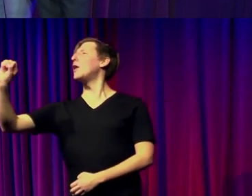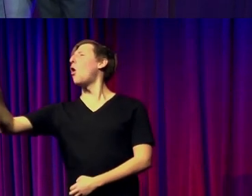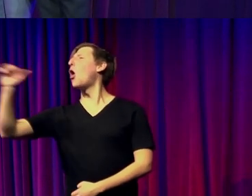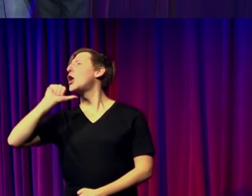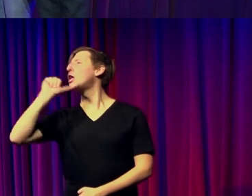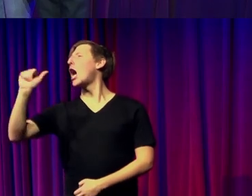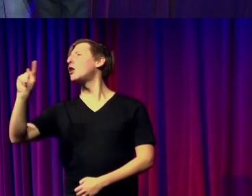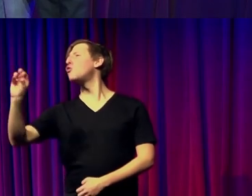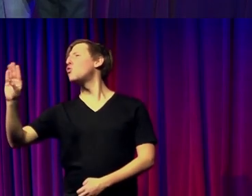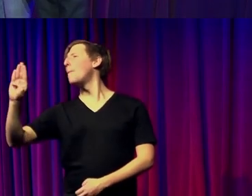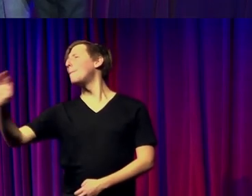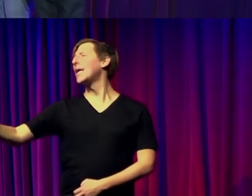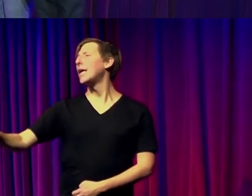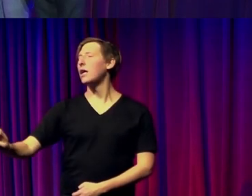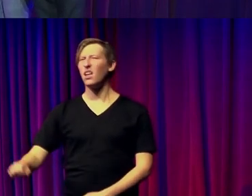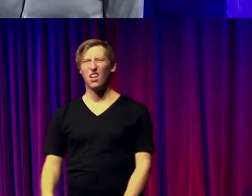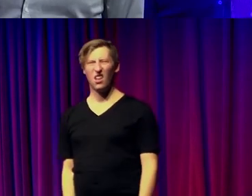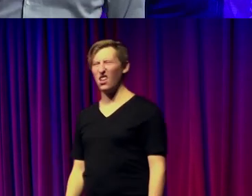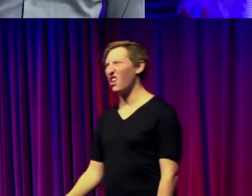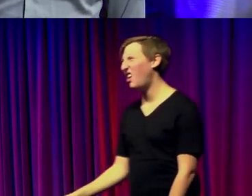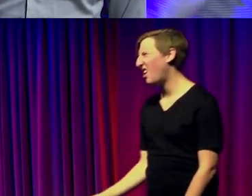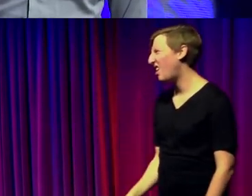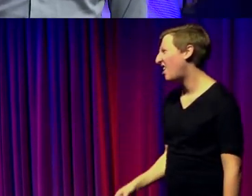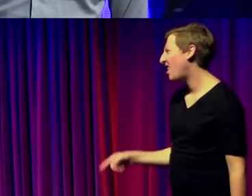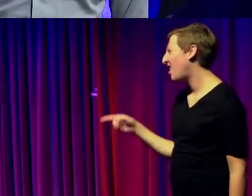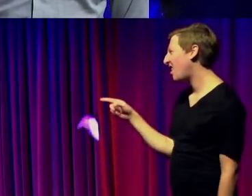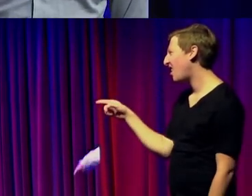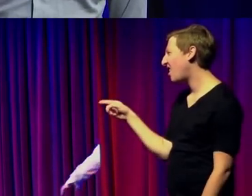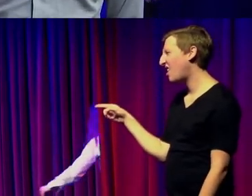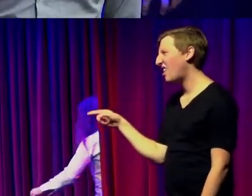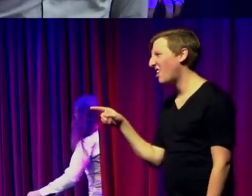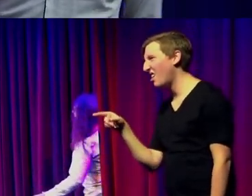She's really bumming out the restroom section of this camp.